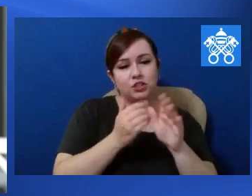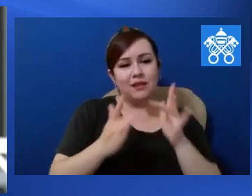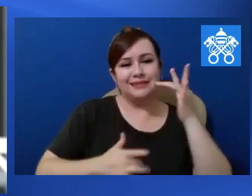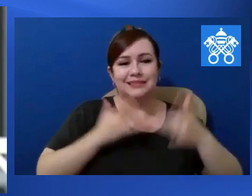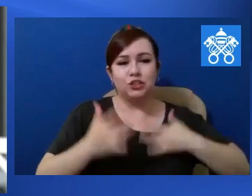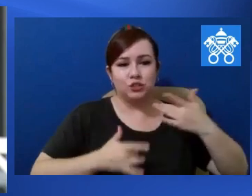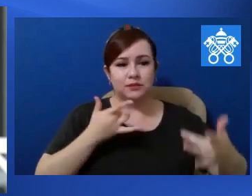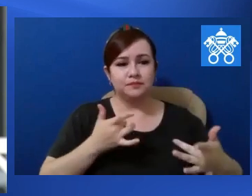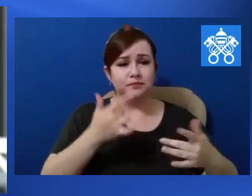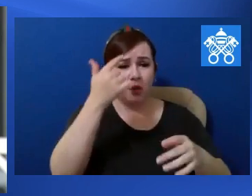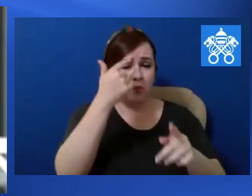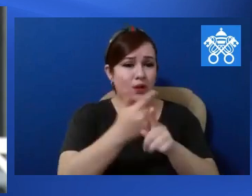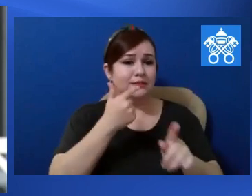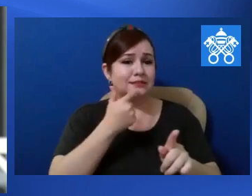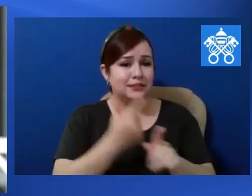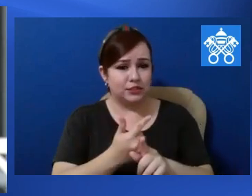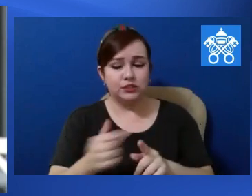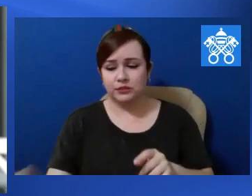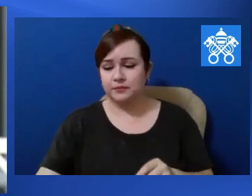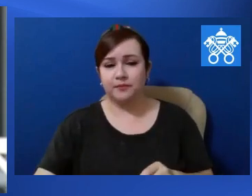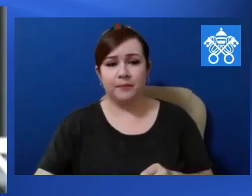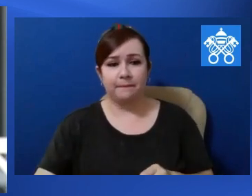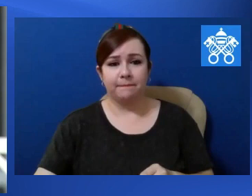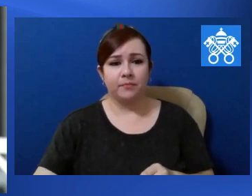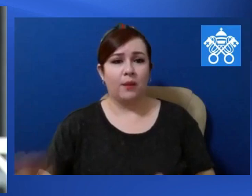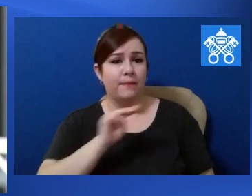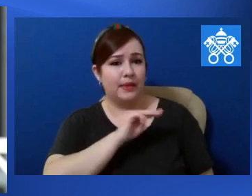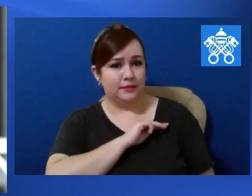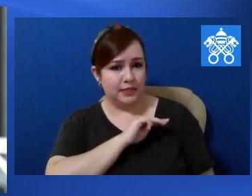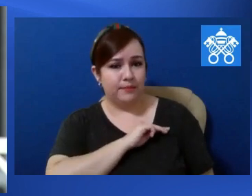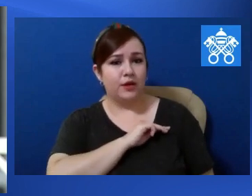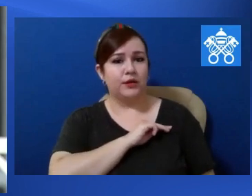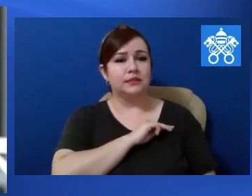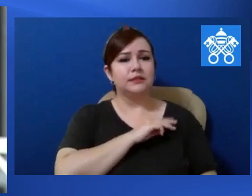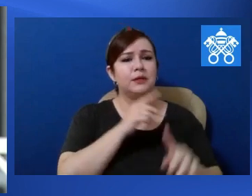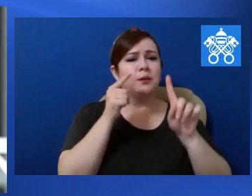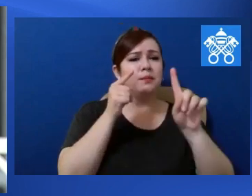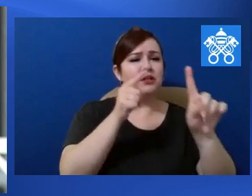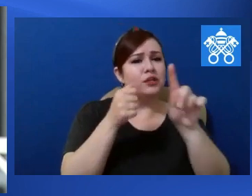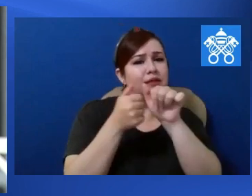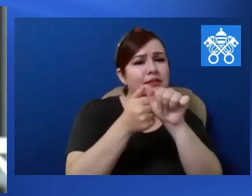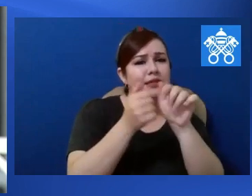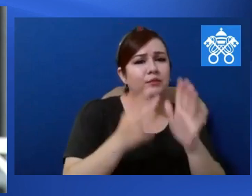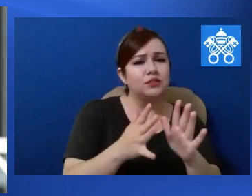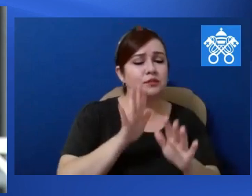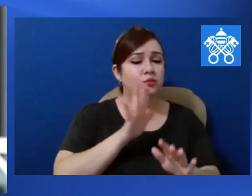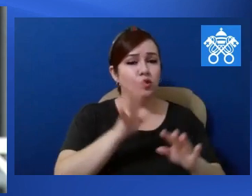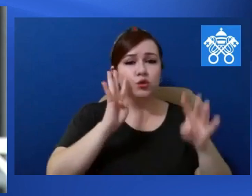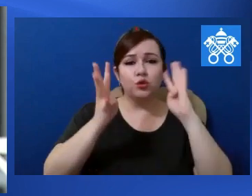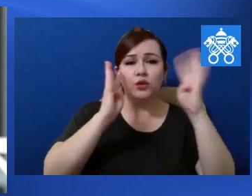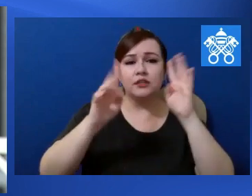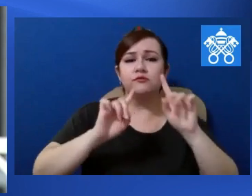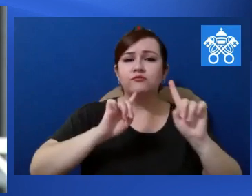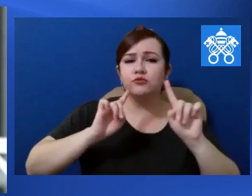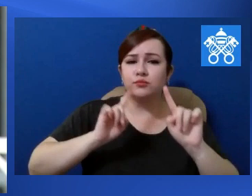zeal. Brothers and sisters, may Saint Mary MacKillop's missionary discipleship, her creative response